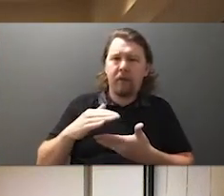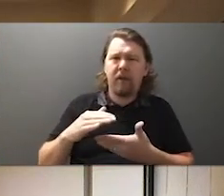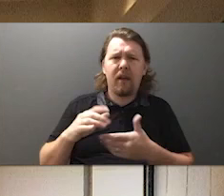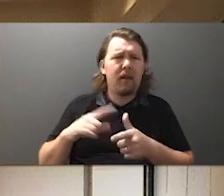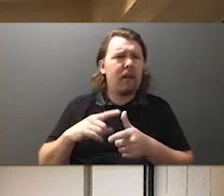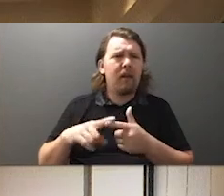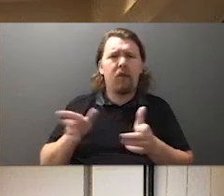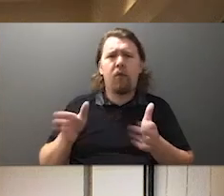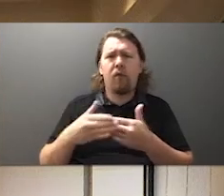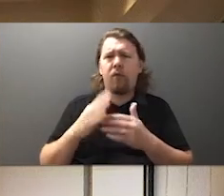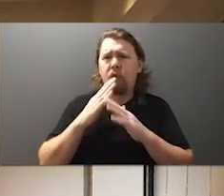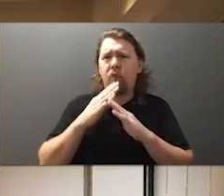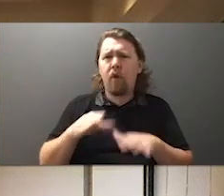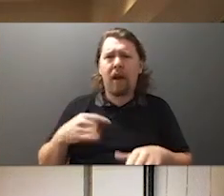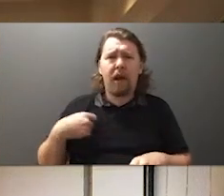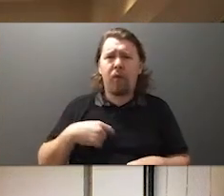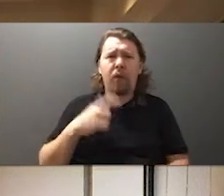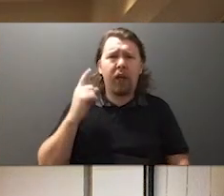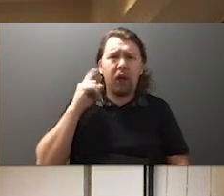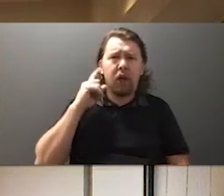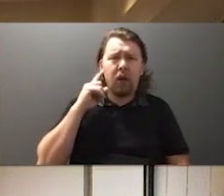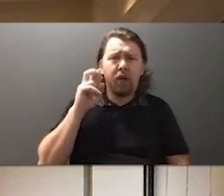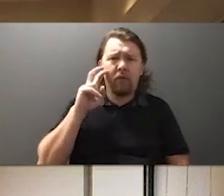quiet, and all we heard was,